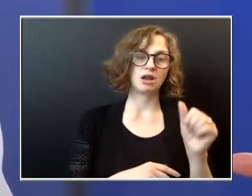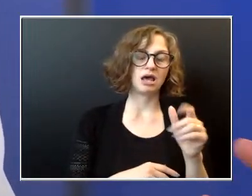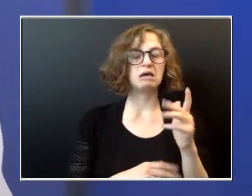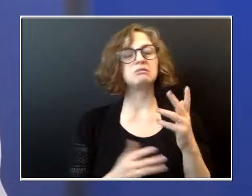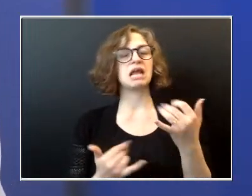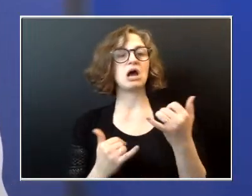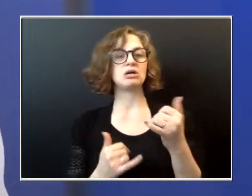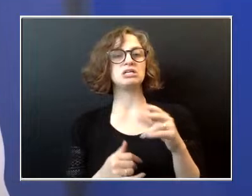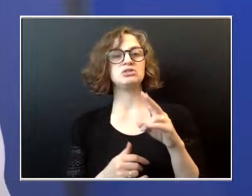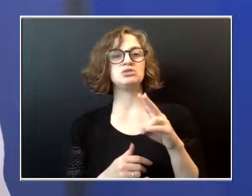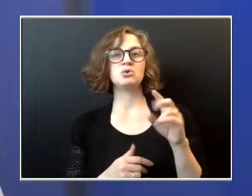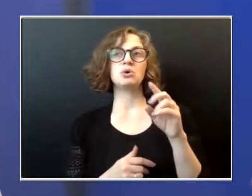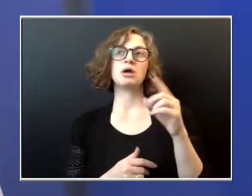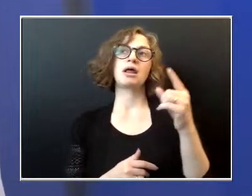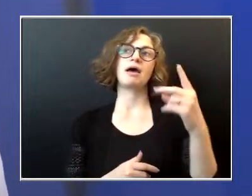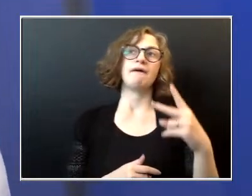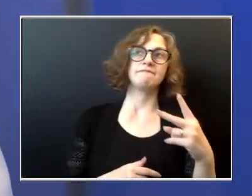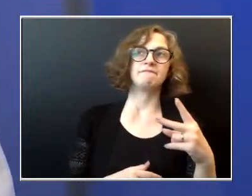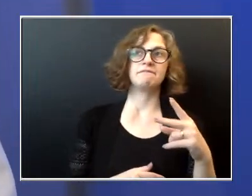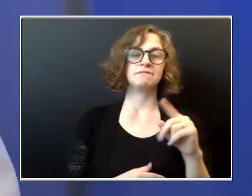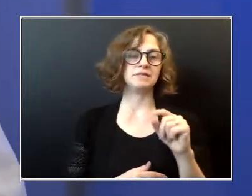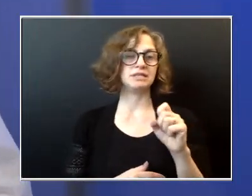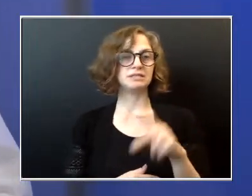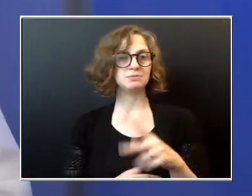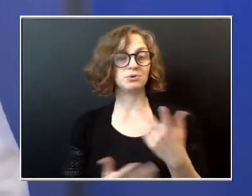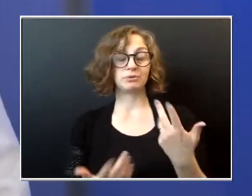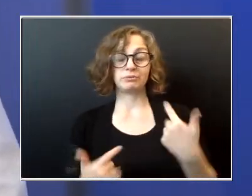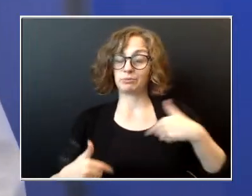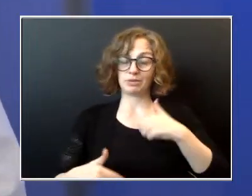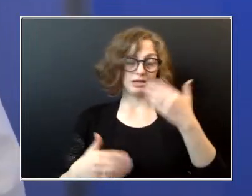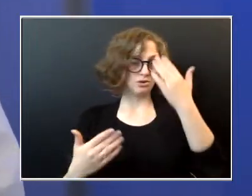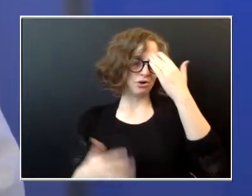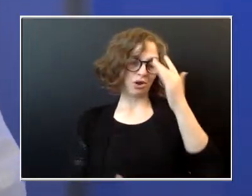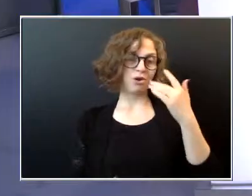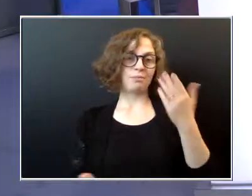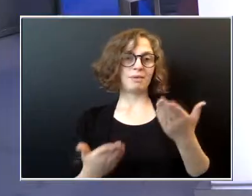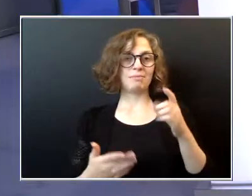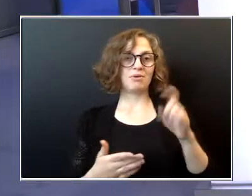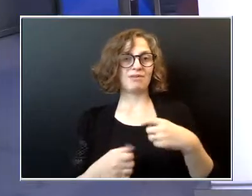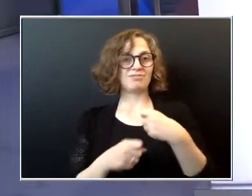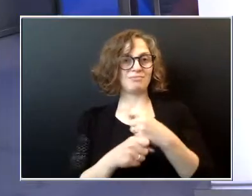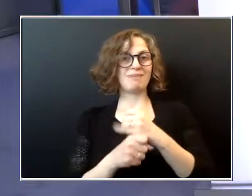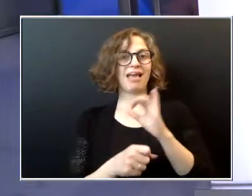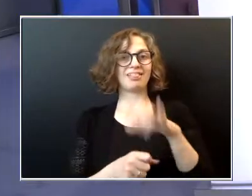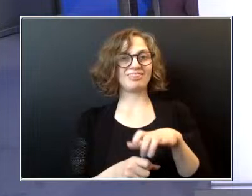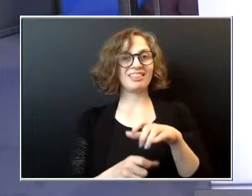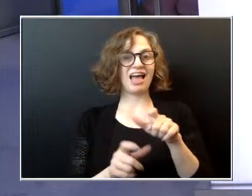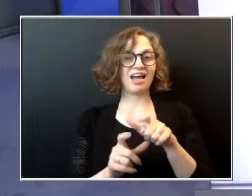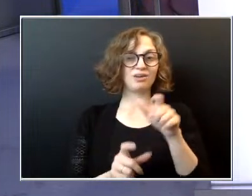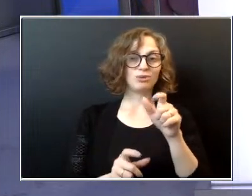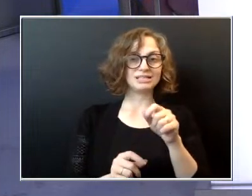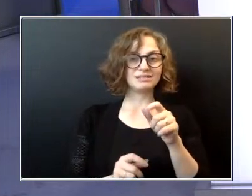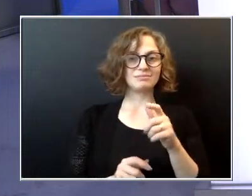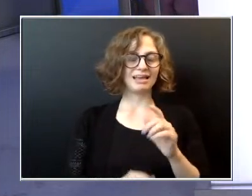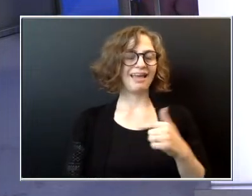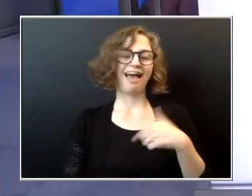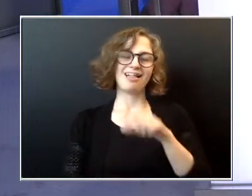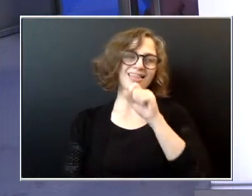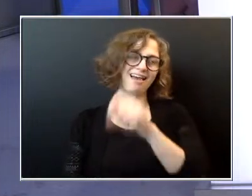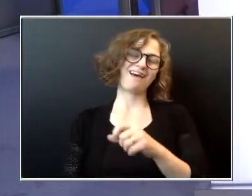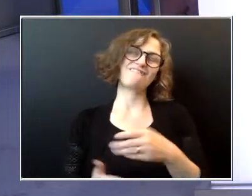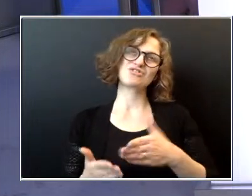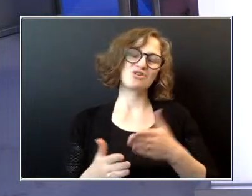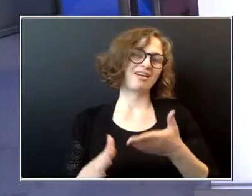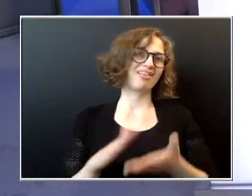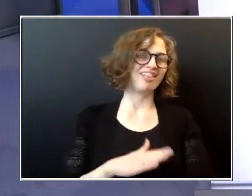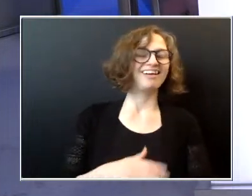it before. We might have to make that recipe to determine this it. is really, you're doing good here. This is I really love good. recipes. You're carrying this right out there.